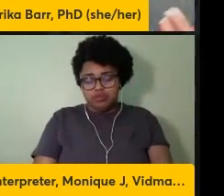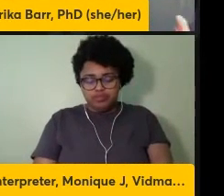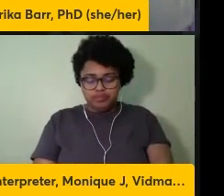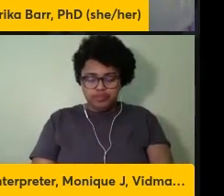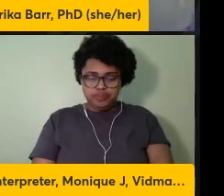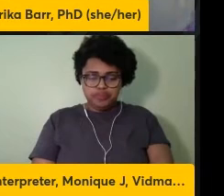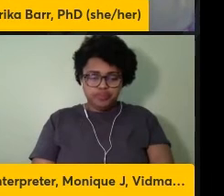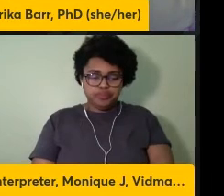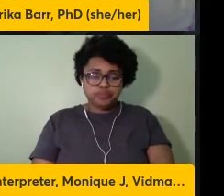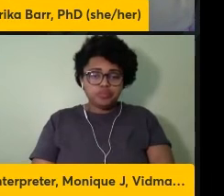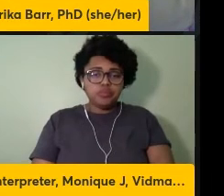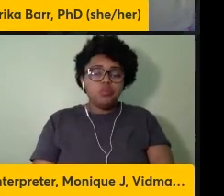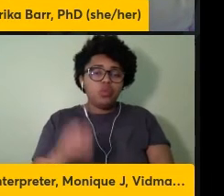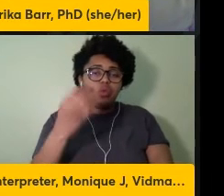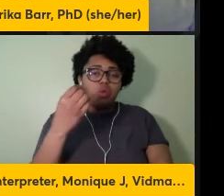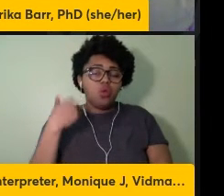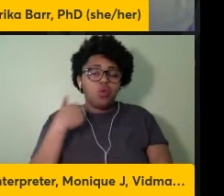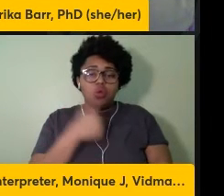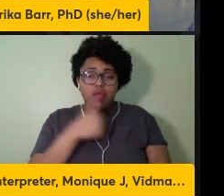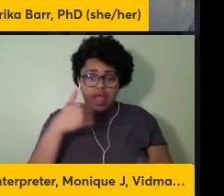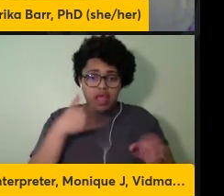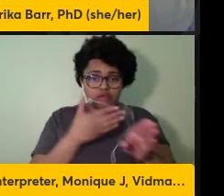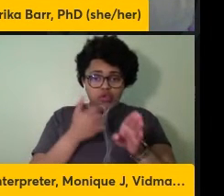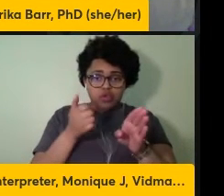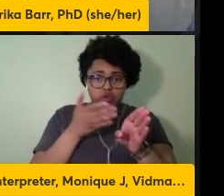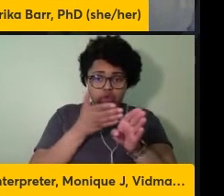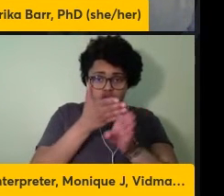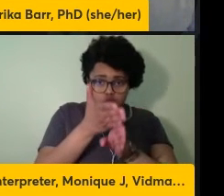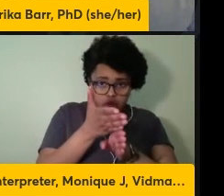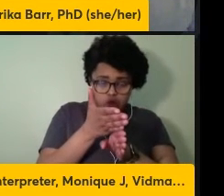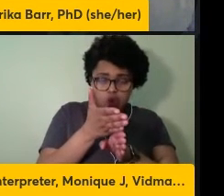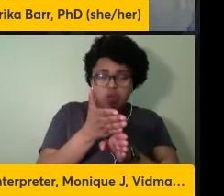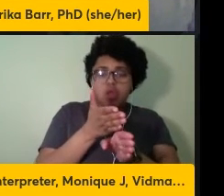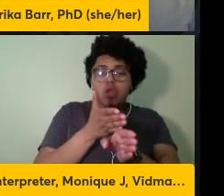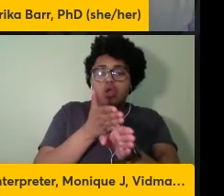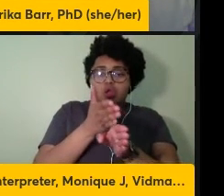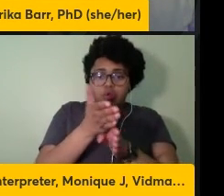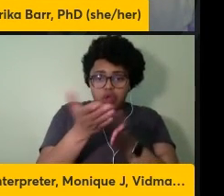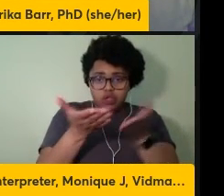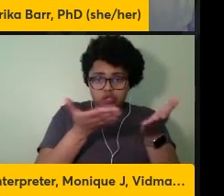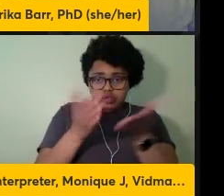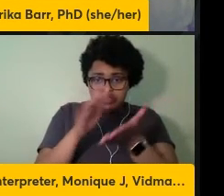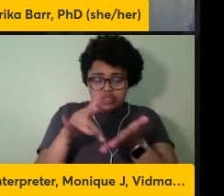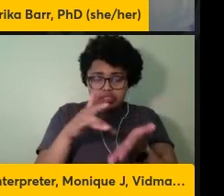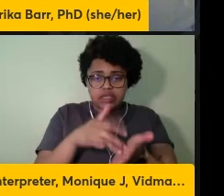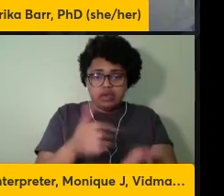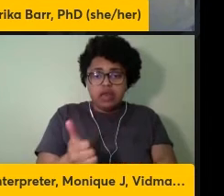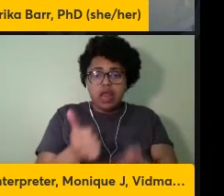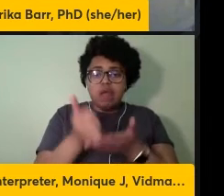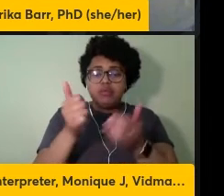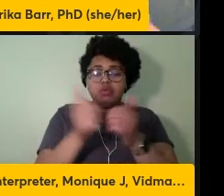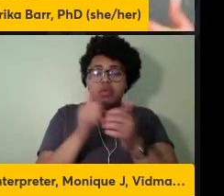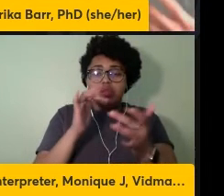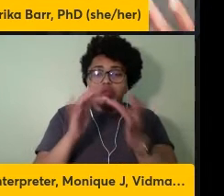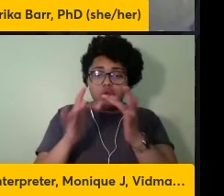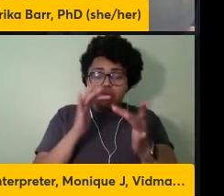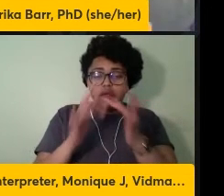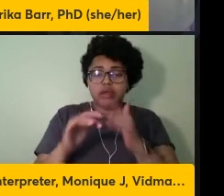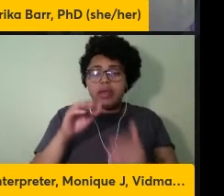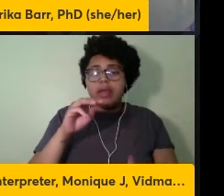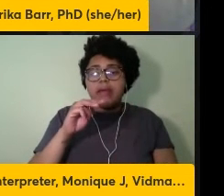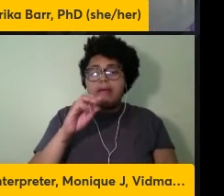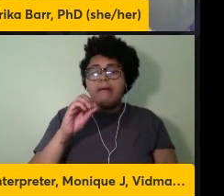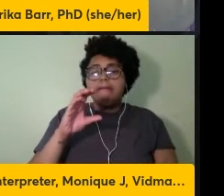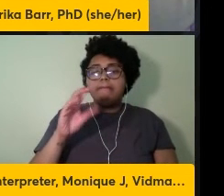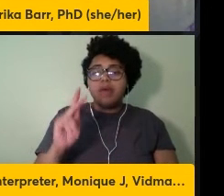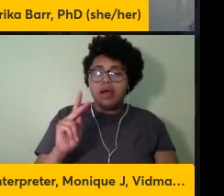So we have a career services center to help you with networking, mock interviews,